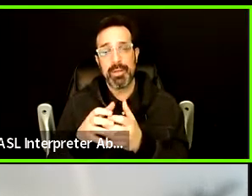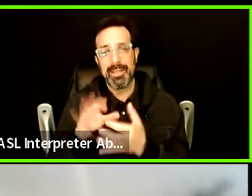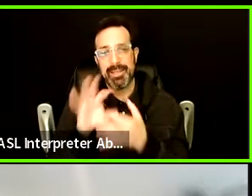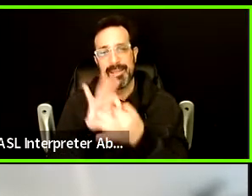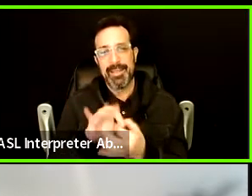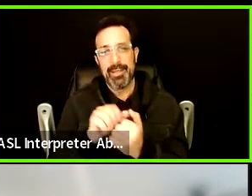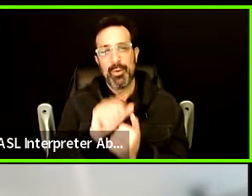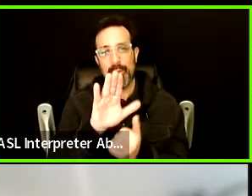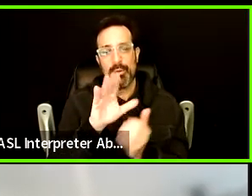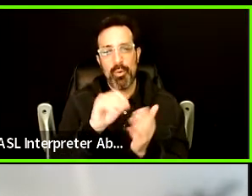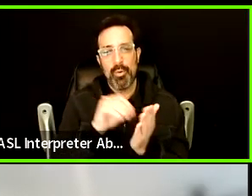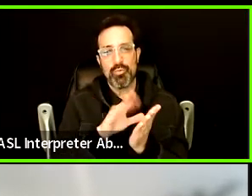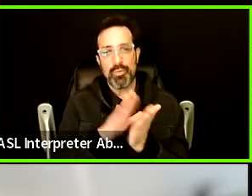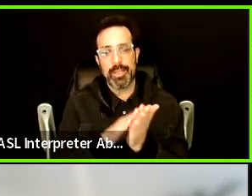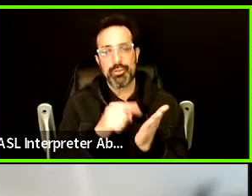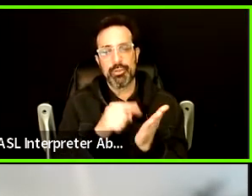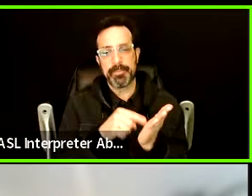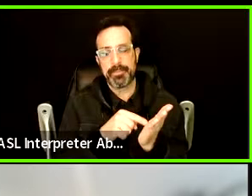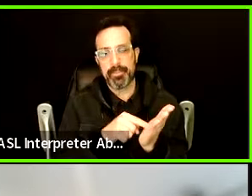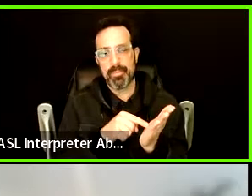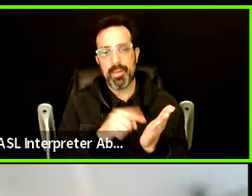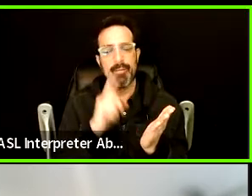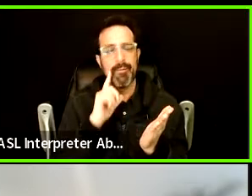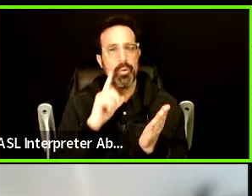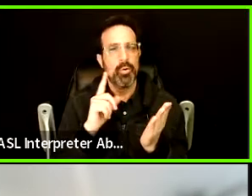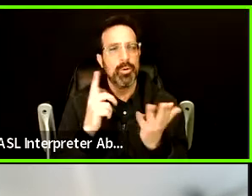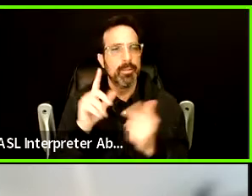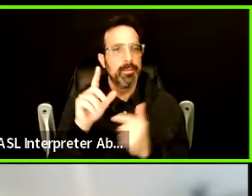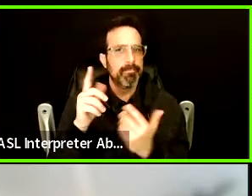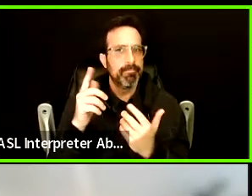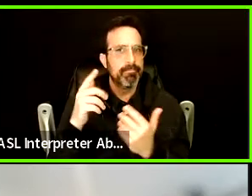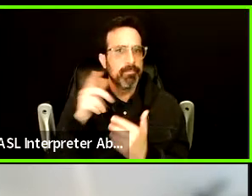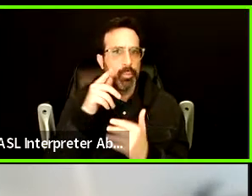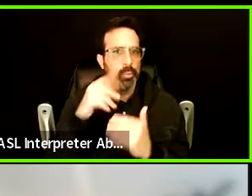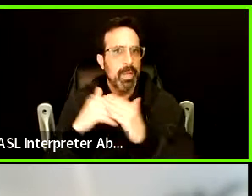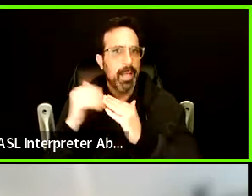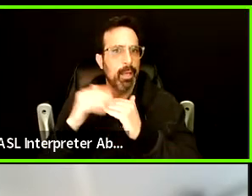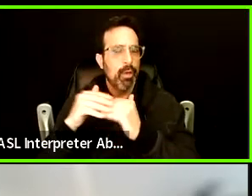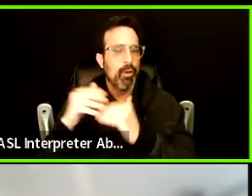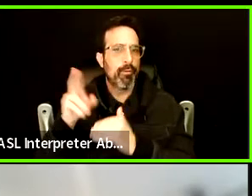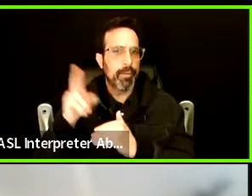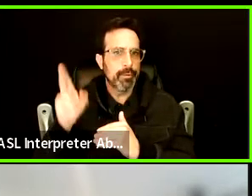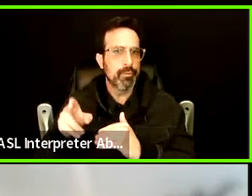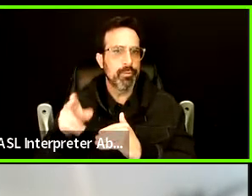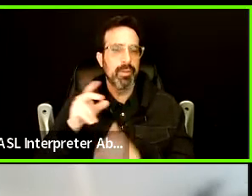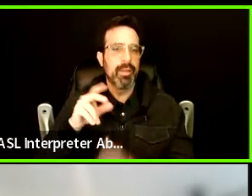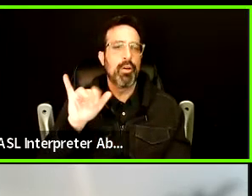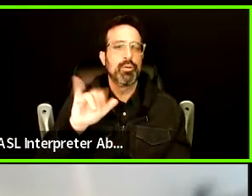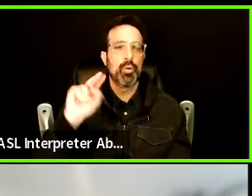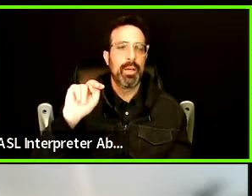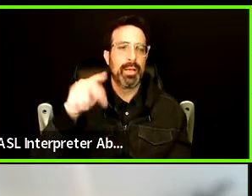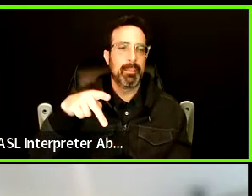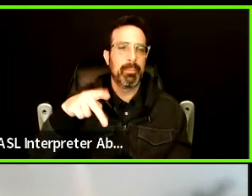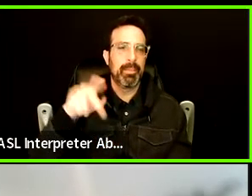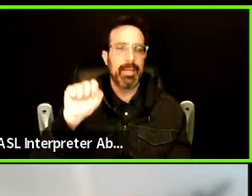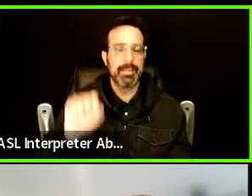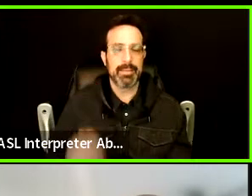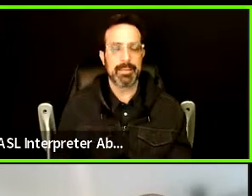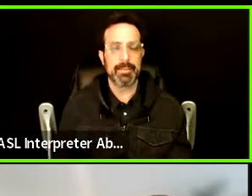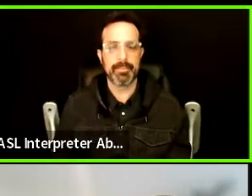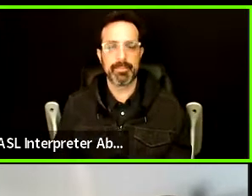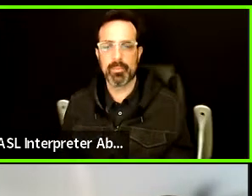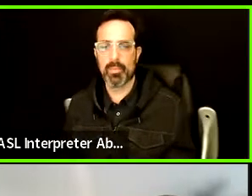your notation there of the layers of ownership and history, of course, is NPS as well.